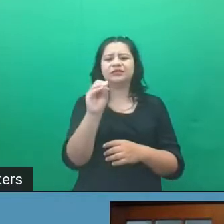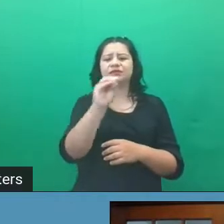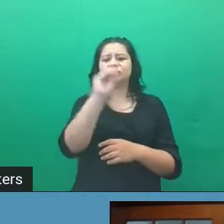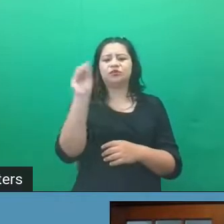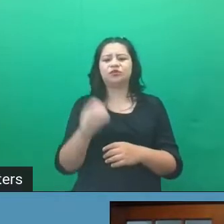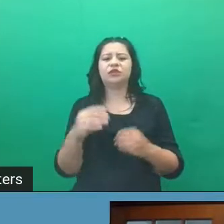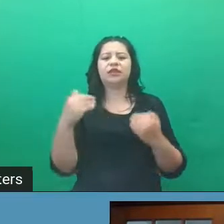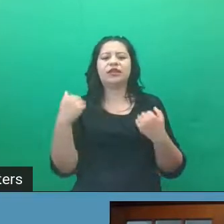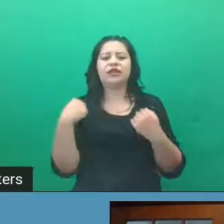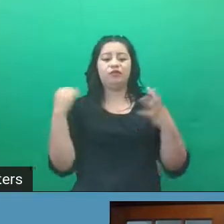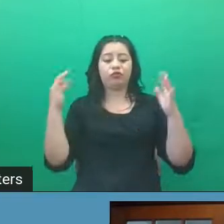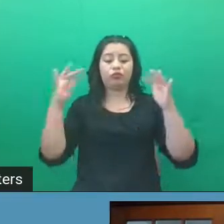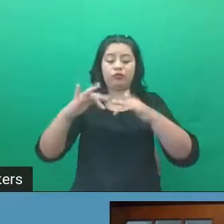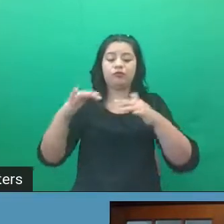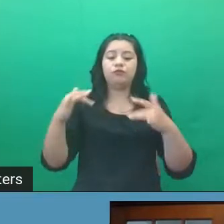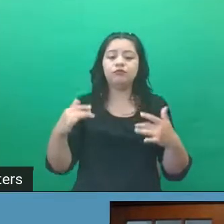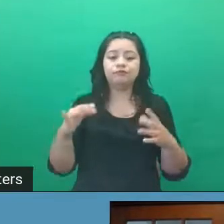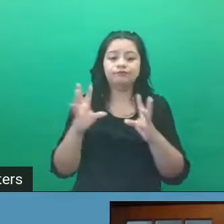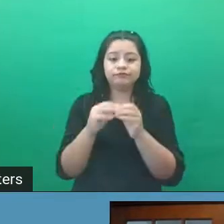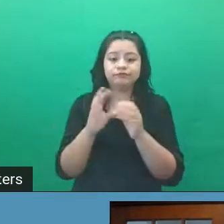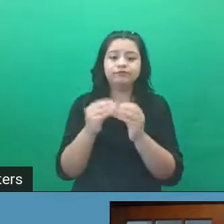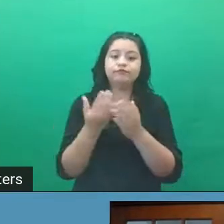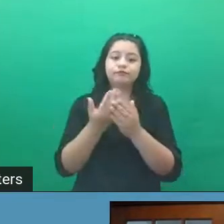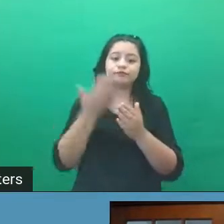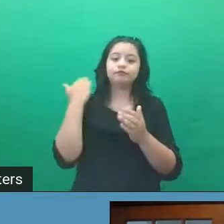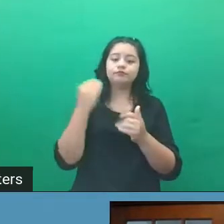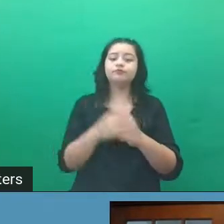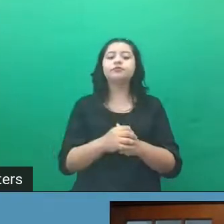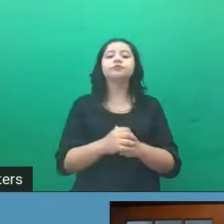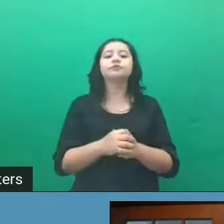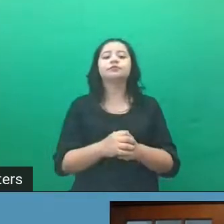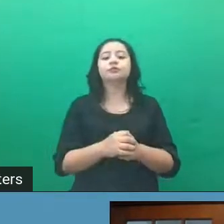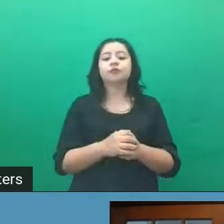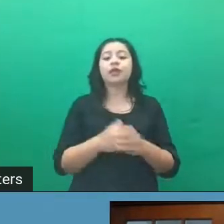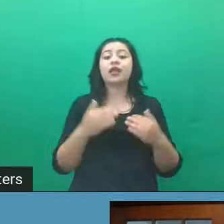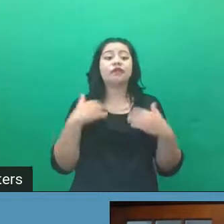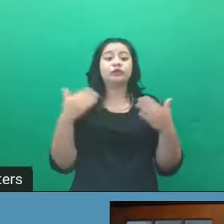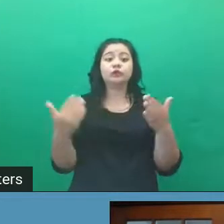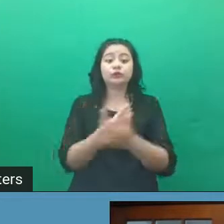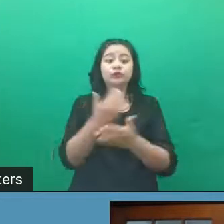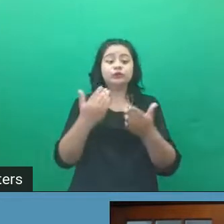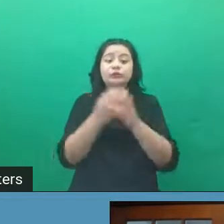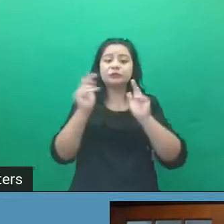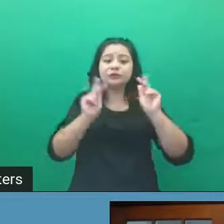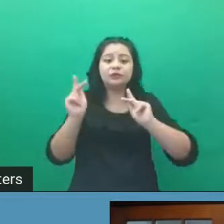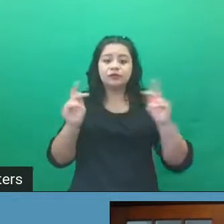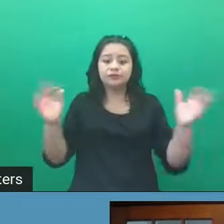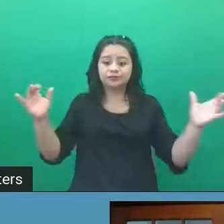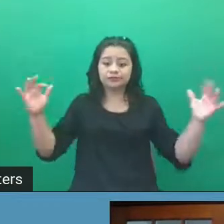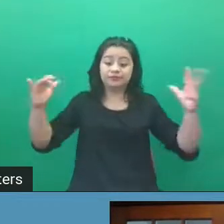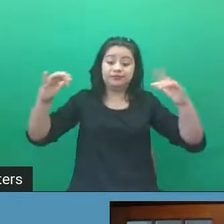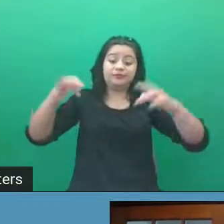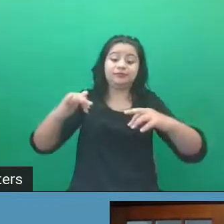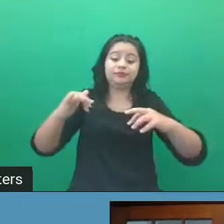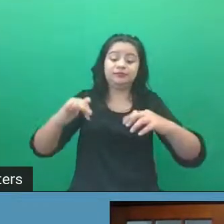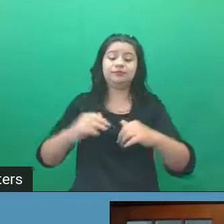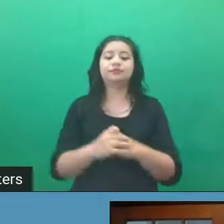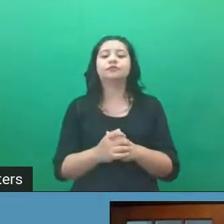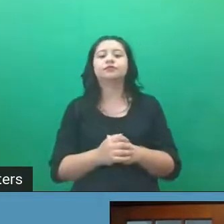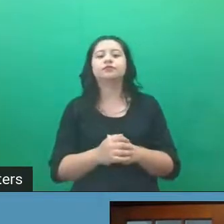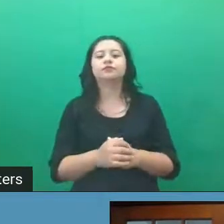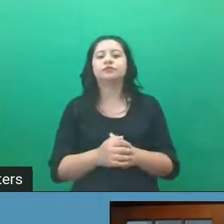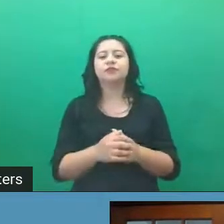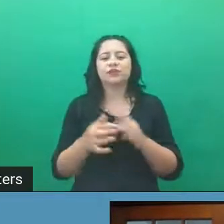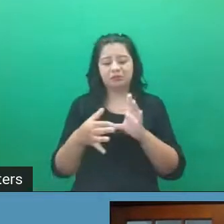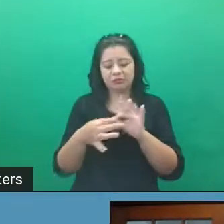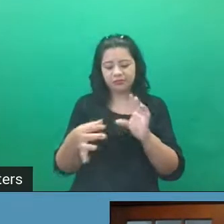to an annual meeting before. Right. So we got an entire new audience. And so once we started drilling down in the comments, they said,